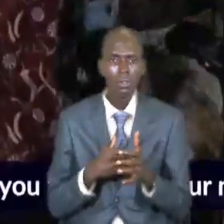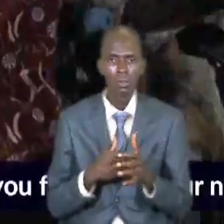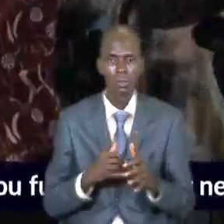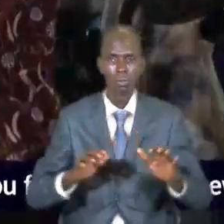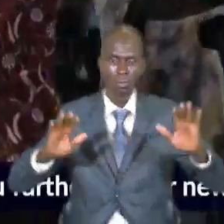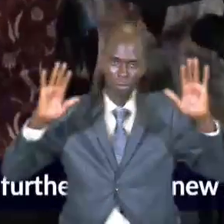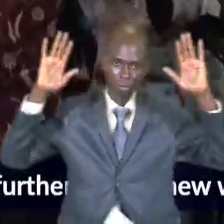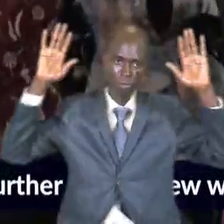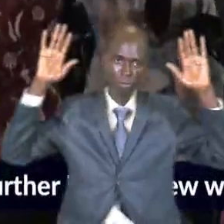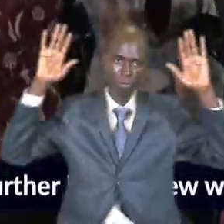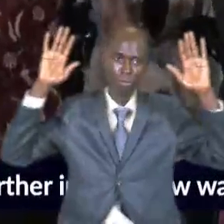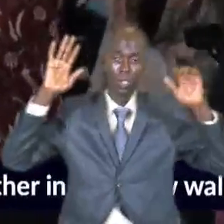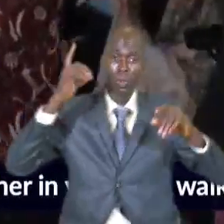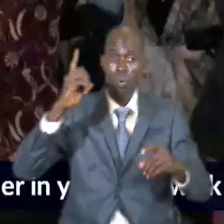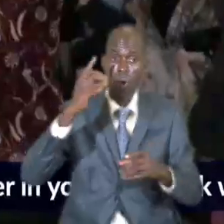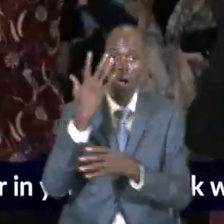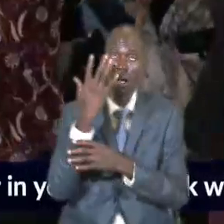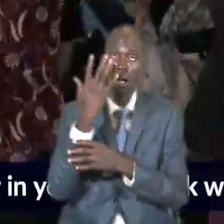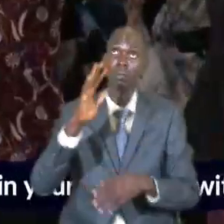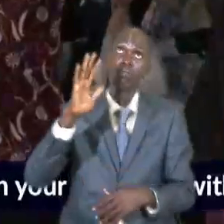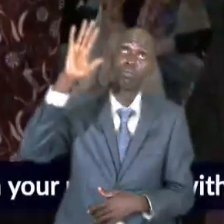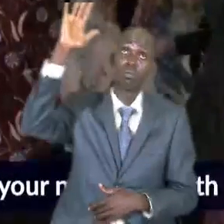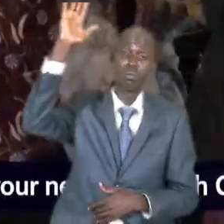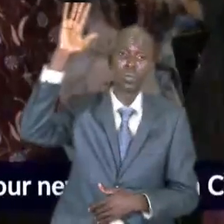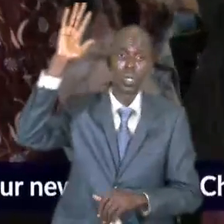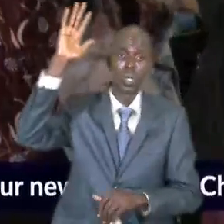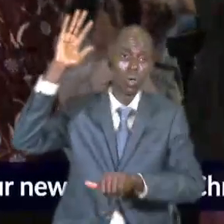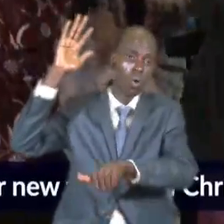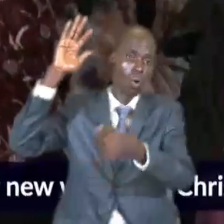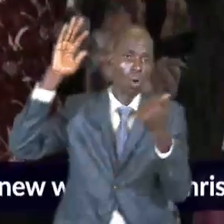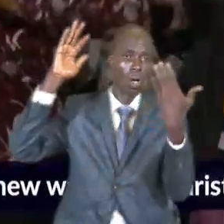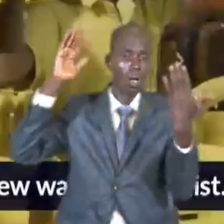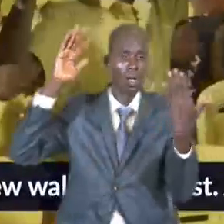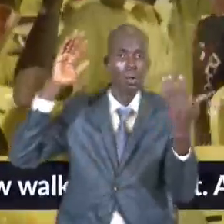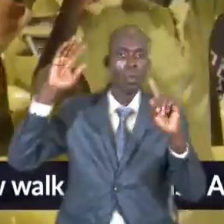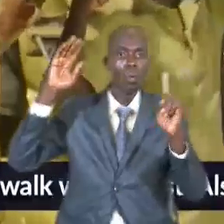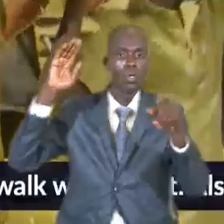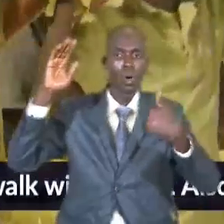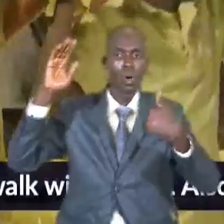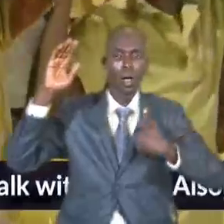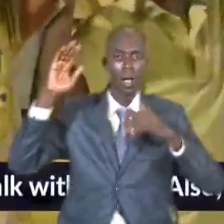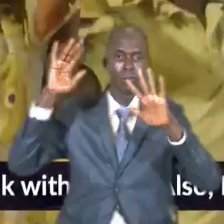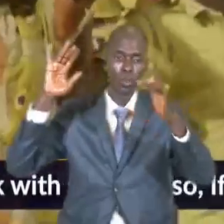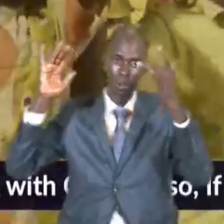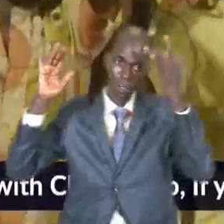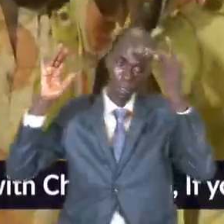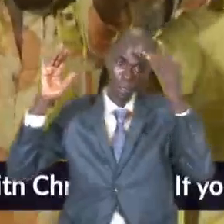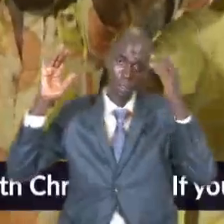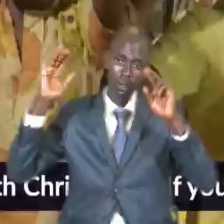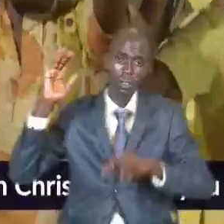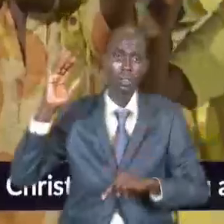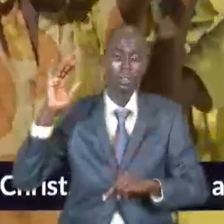hand, you lay the other hand where you have the sickness. Just understand, look at all those people I